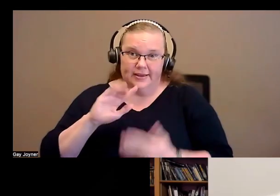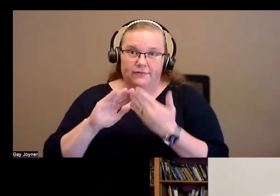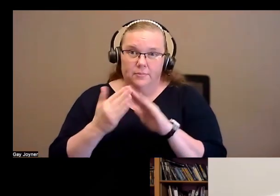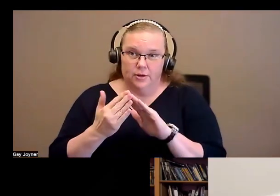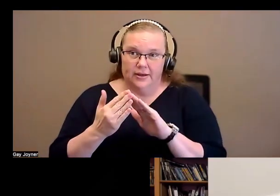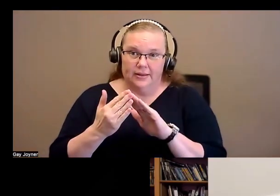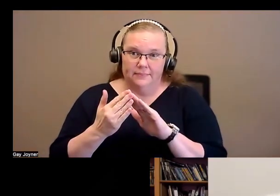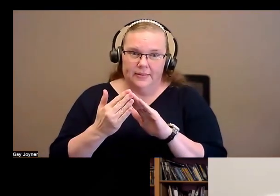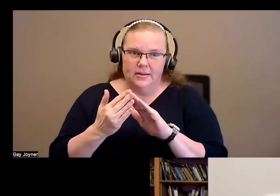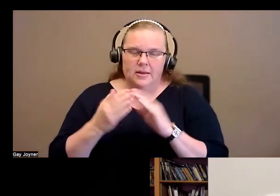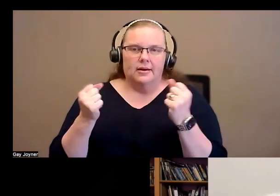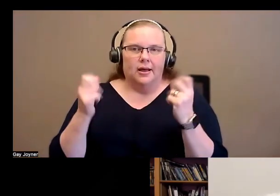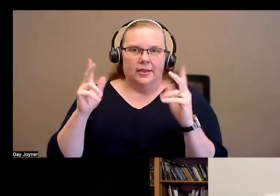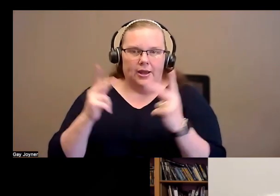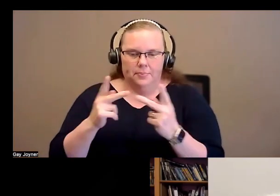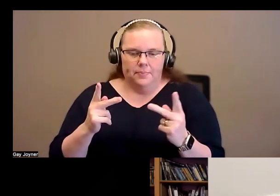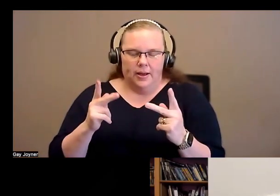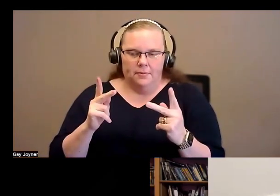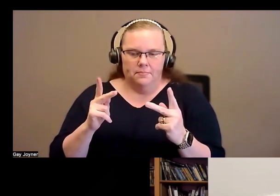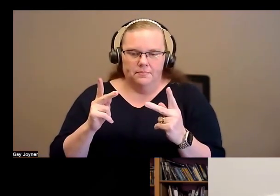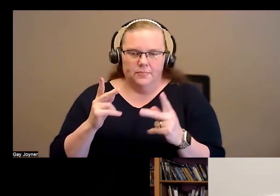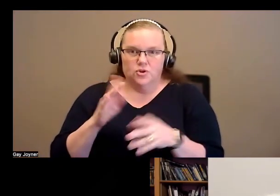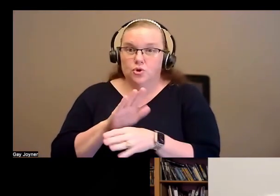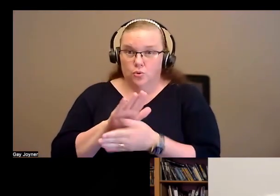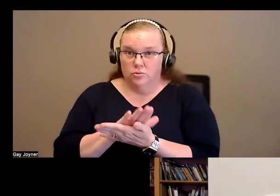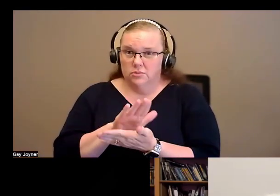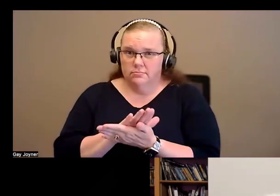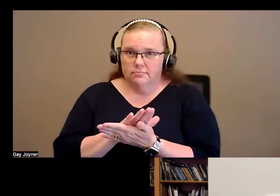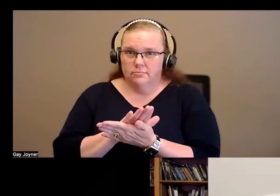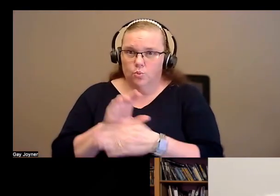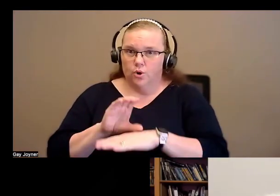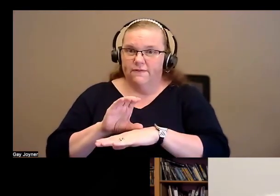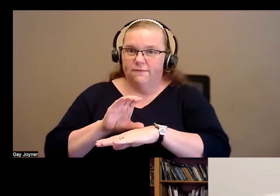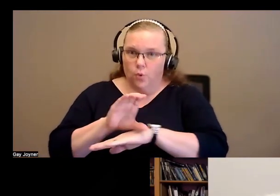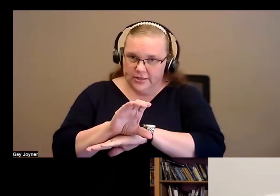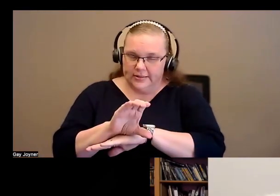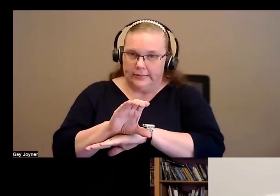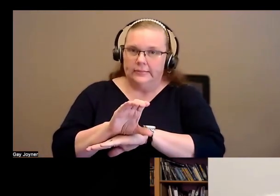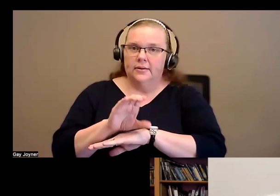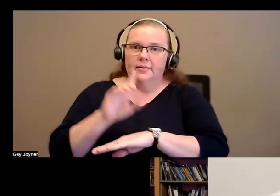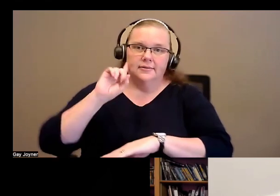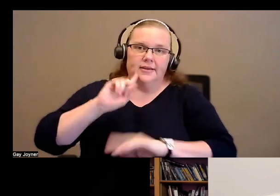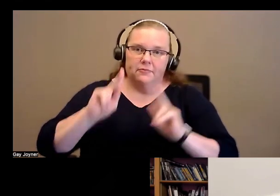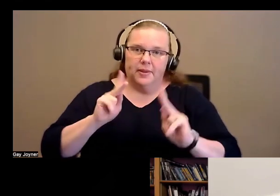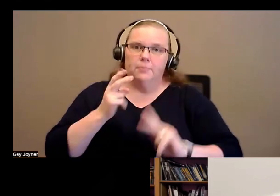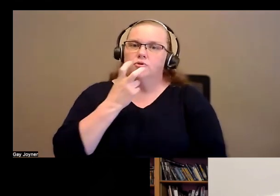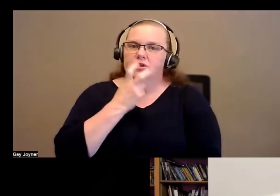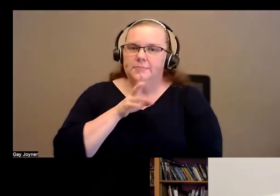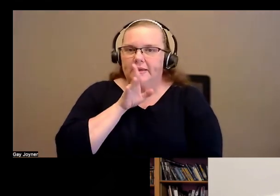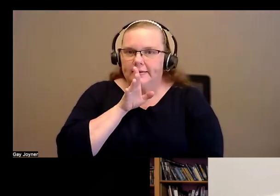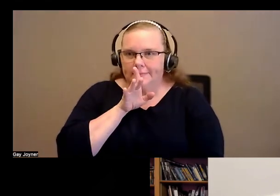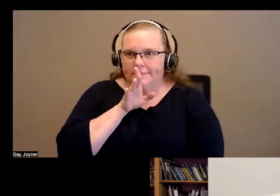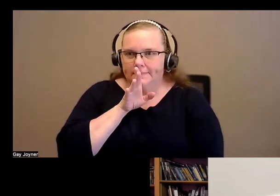for the deaf community. A lot of schools were forcing deaf people